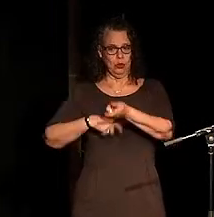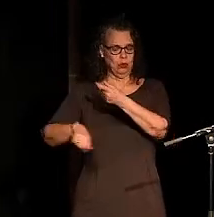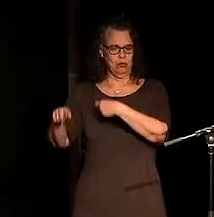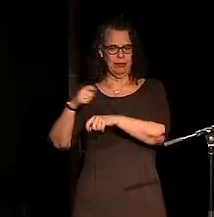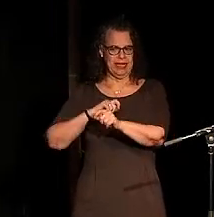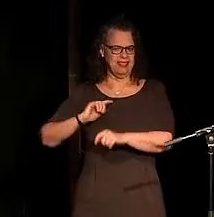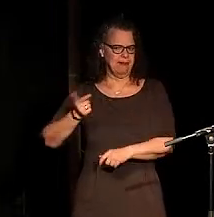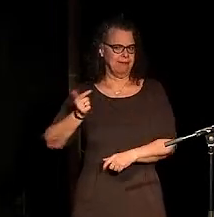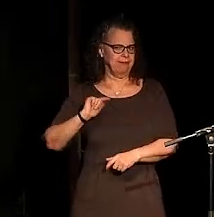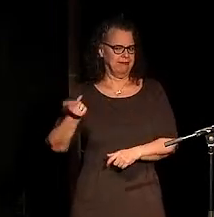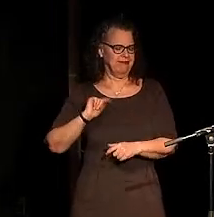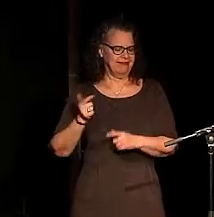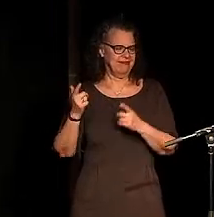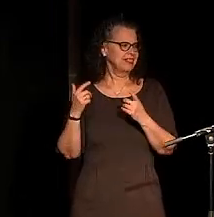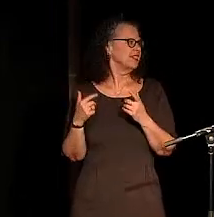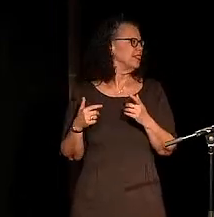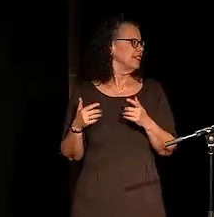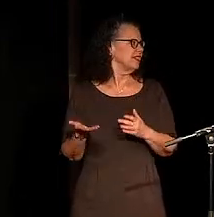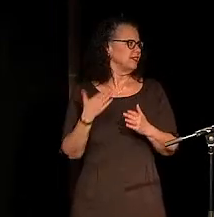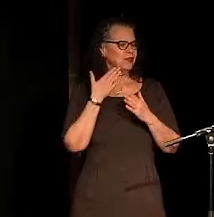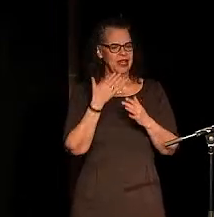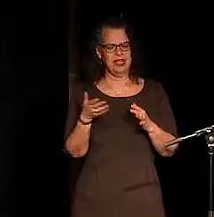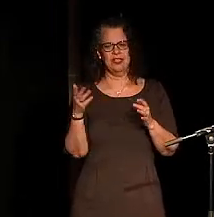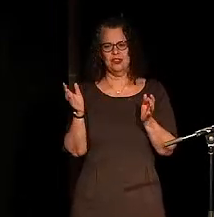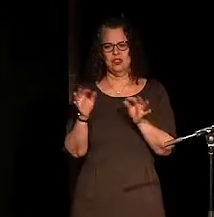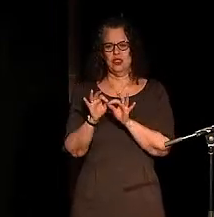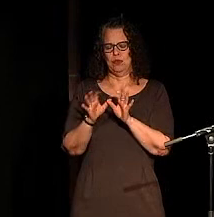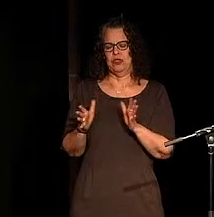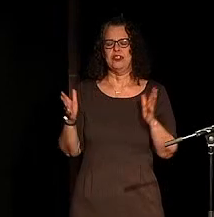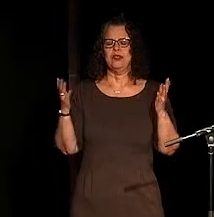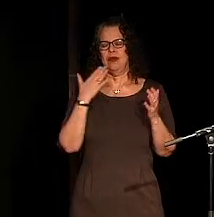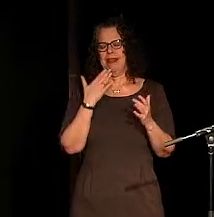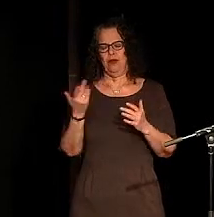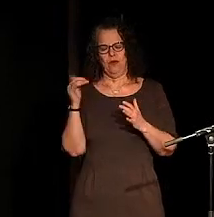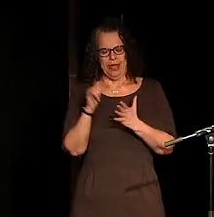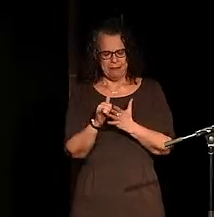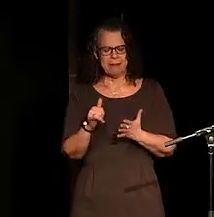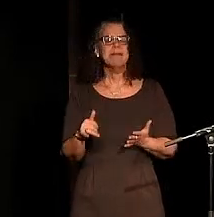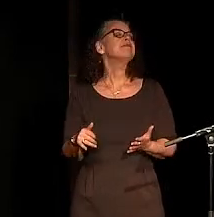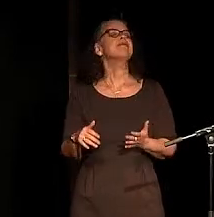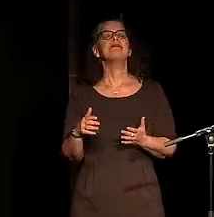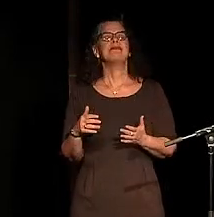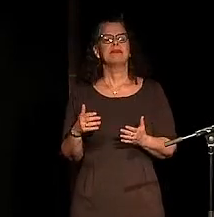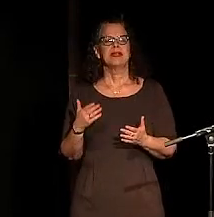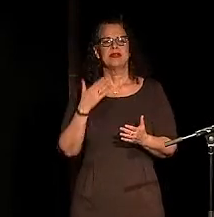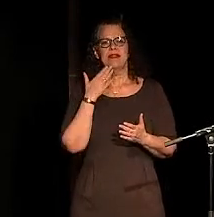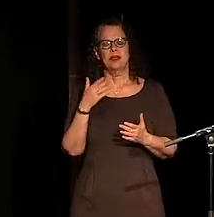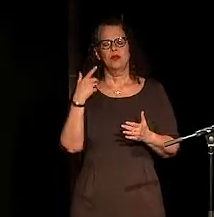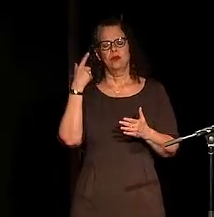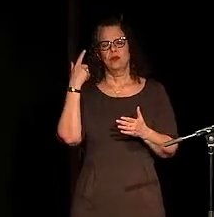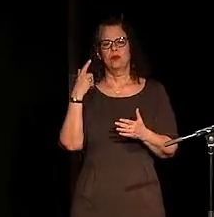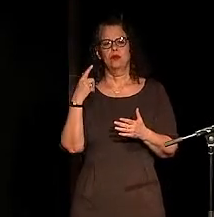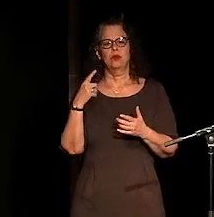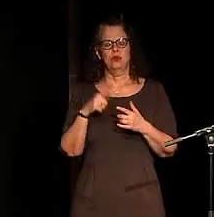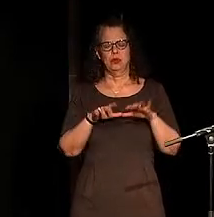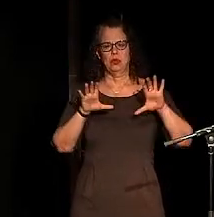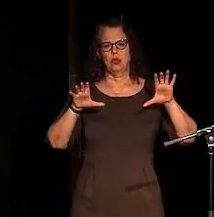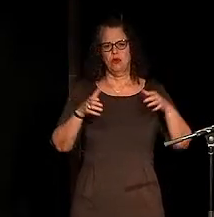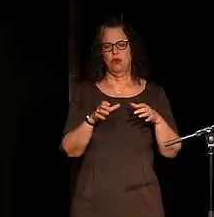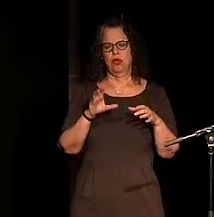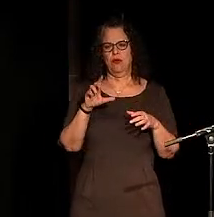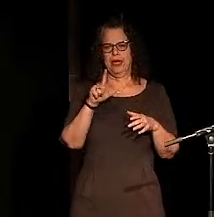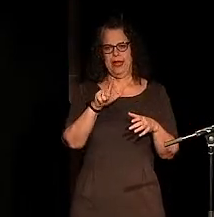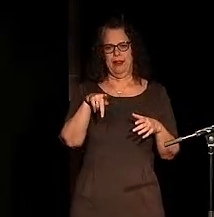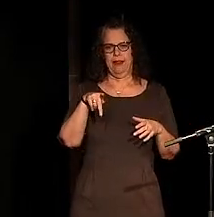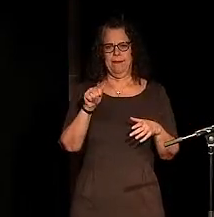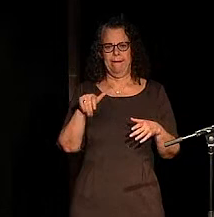and go back and forth with Susan to do our ASL signing this morning. Thank you both. Big thank you, of course, to the crew here at LPAC,